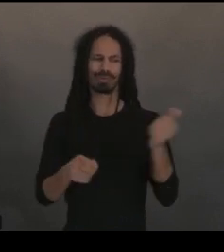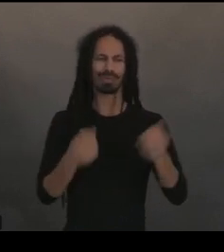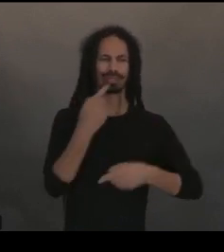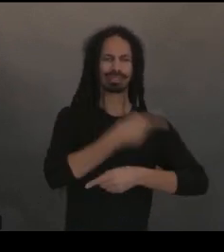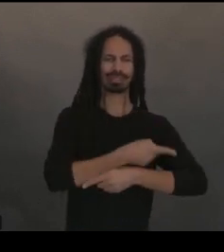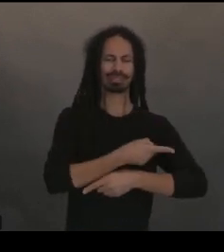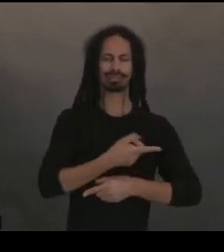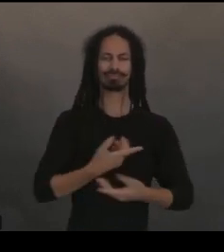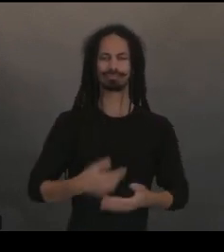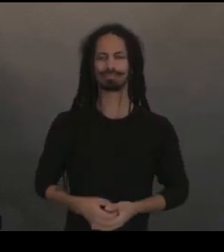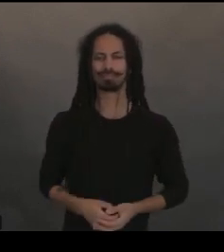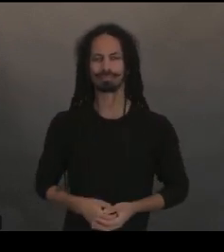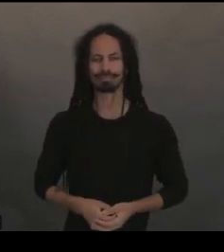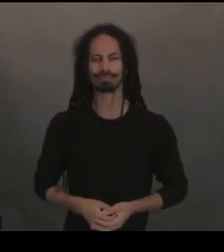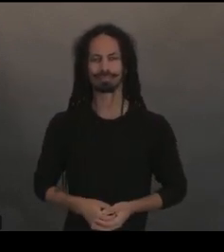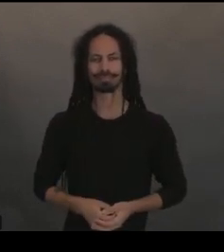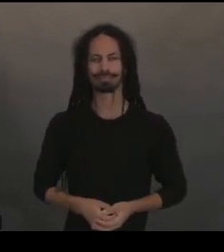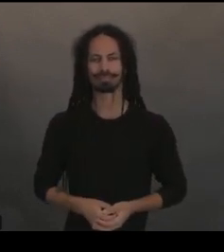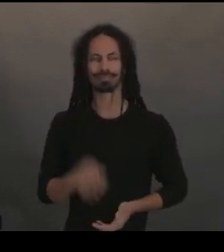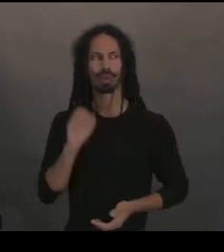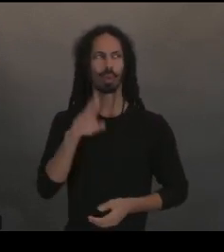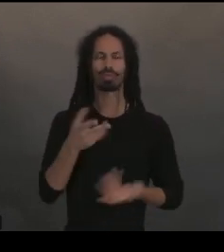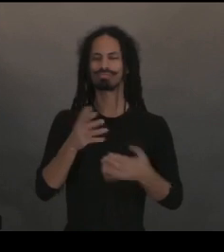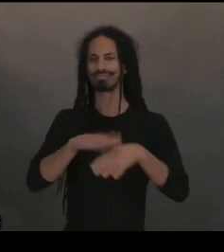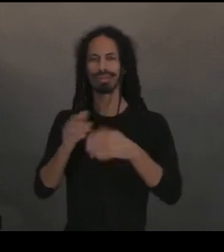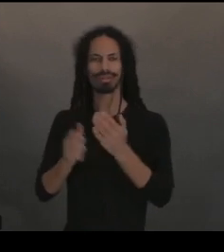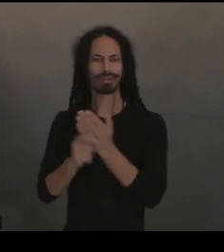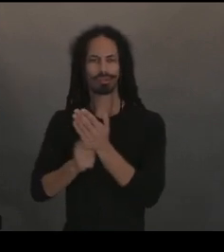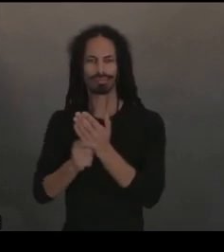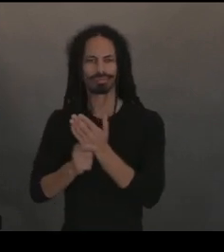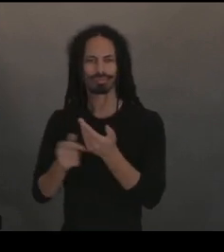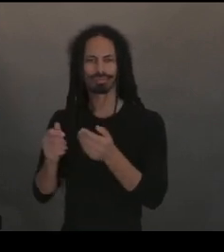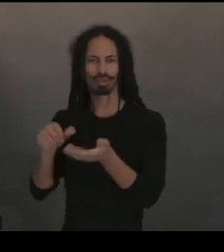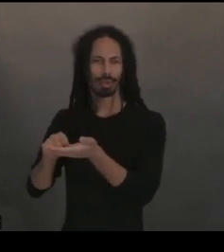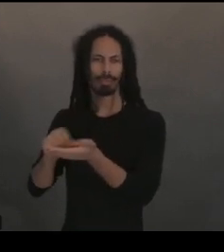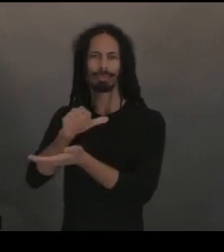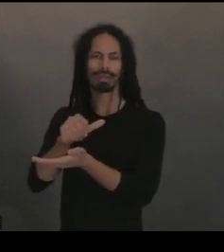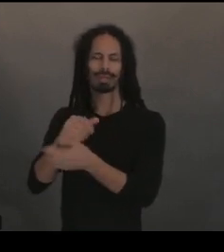web page or on the journal page.